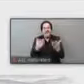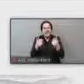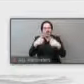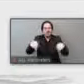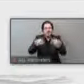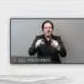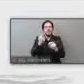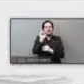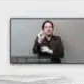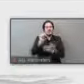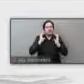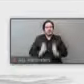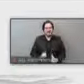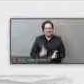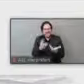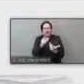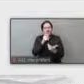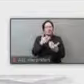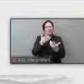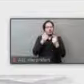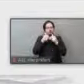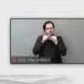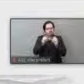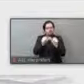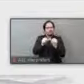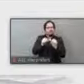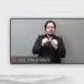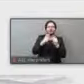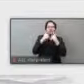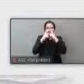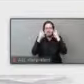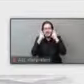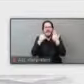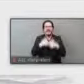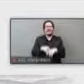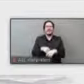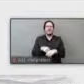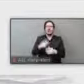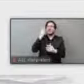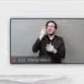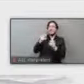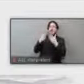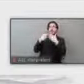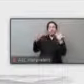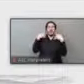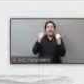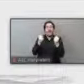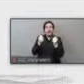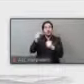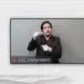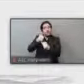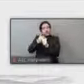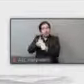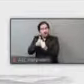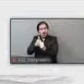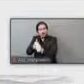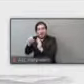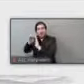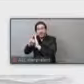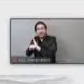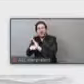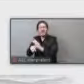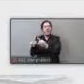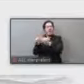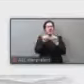done the things that are concurrent and go along with the public health orders, and also everyone in state government who's